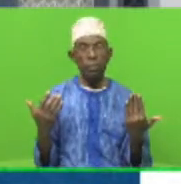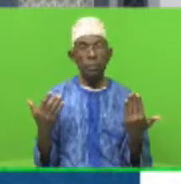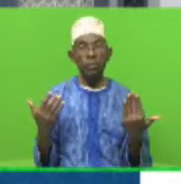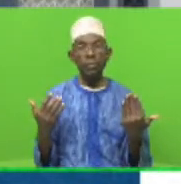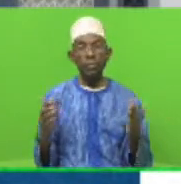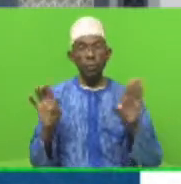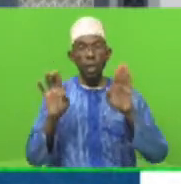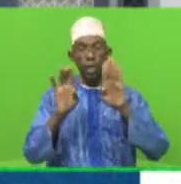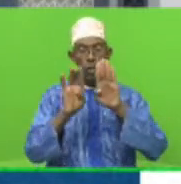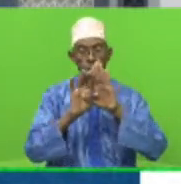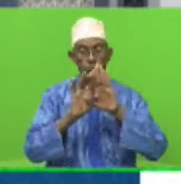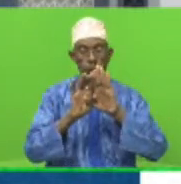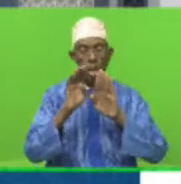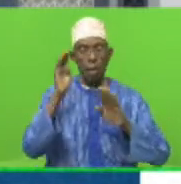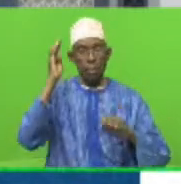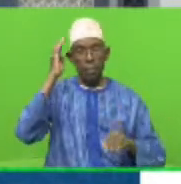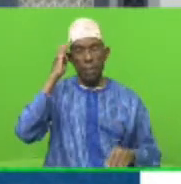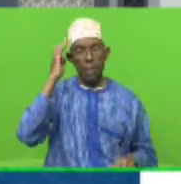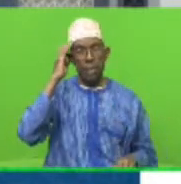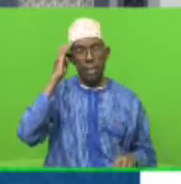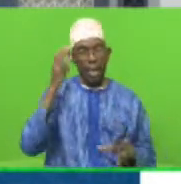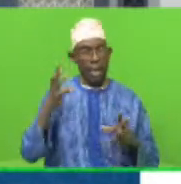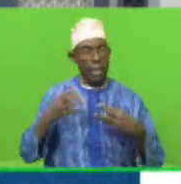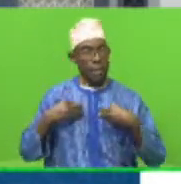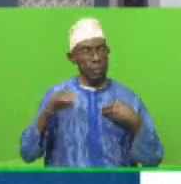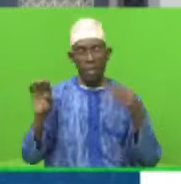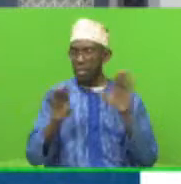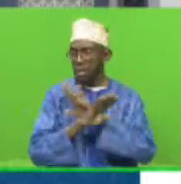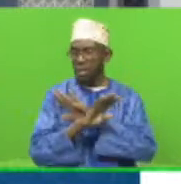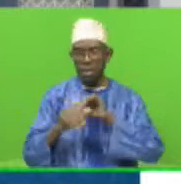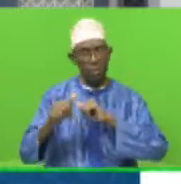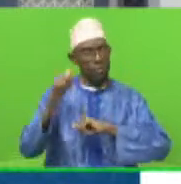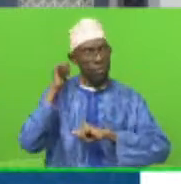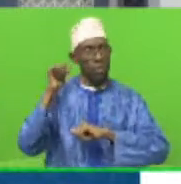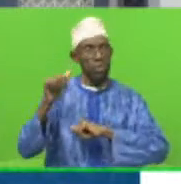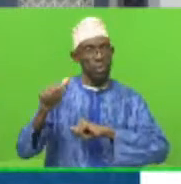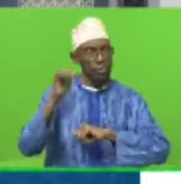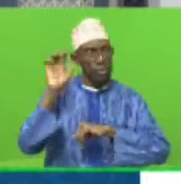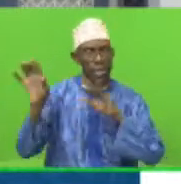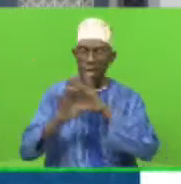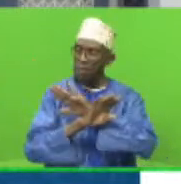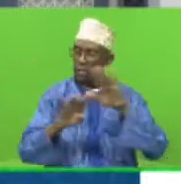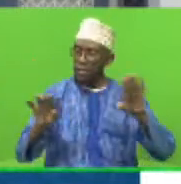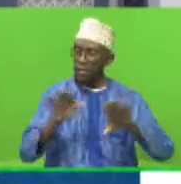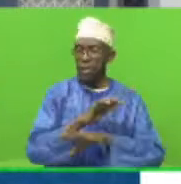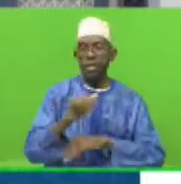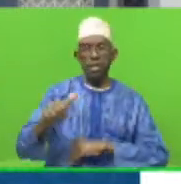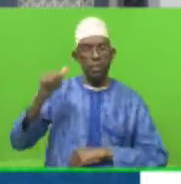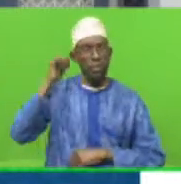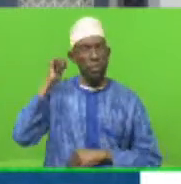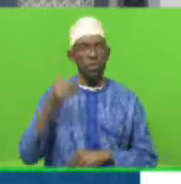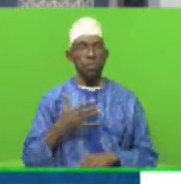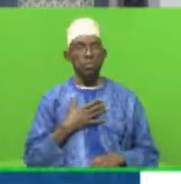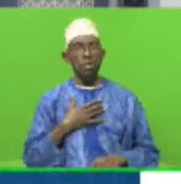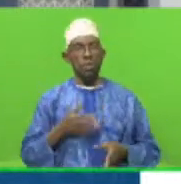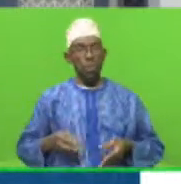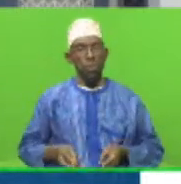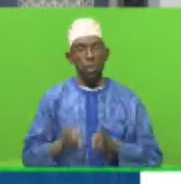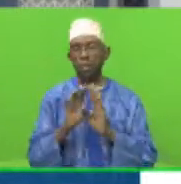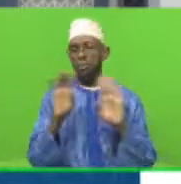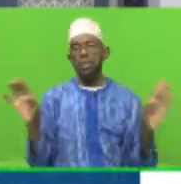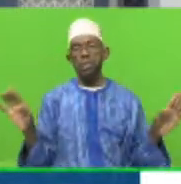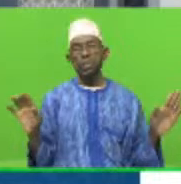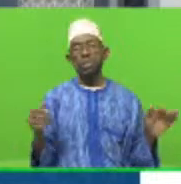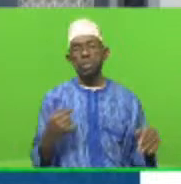have a closed mind. You do not accept anything from anyone. Whatever you believe in, it is either my way or the highway.